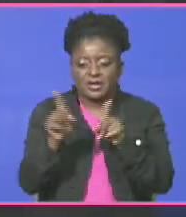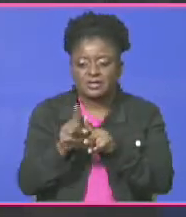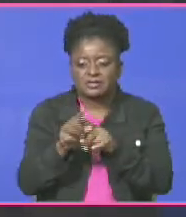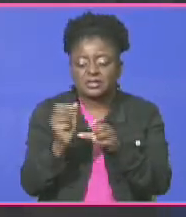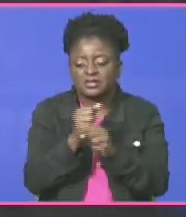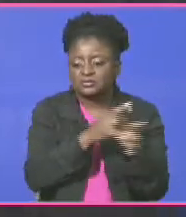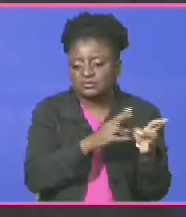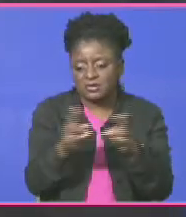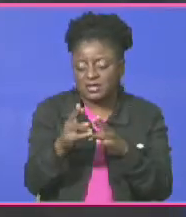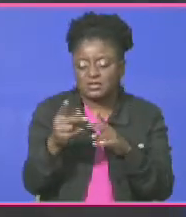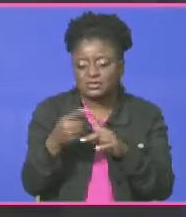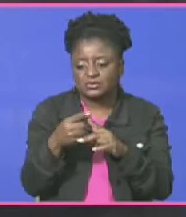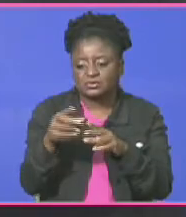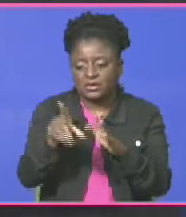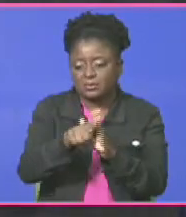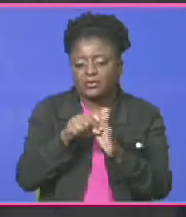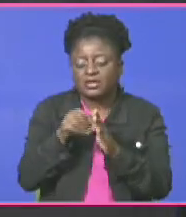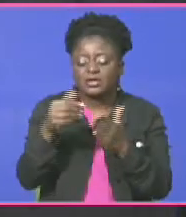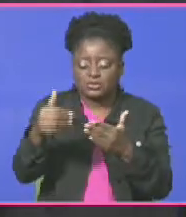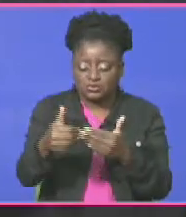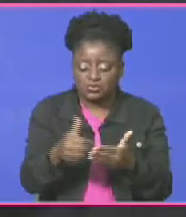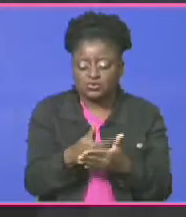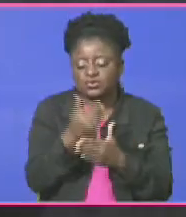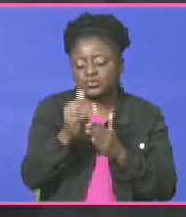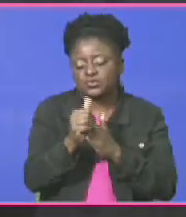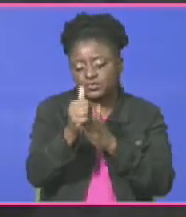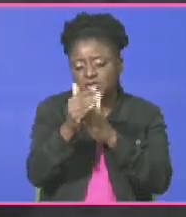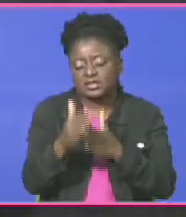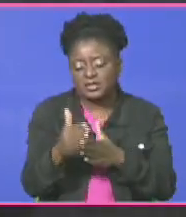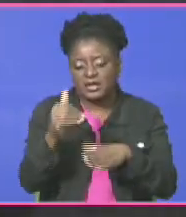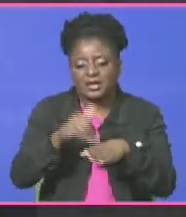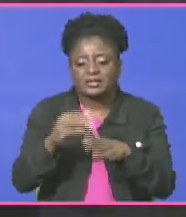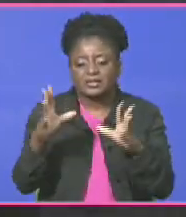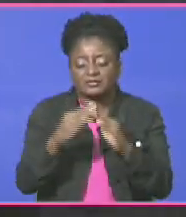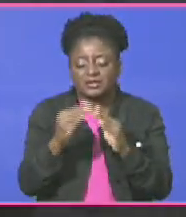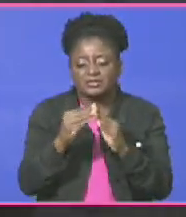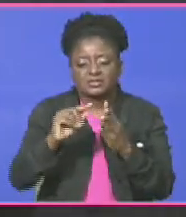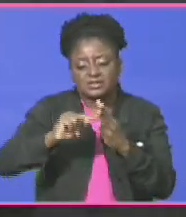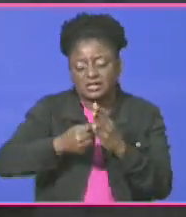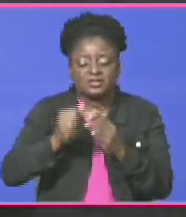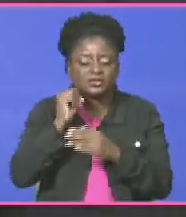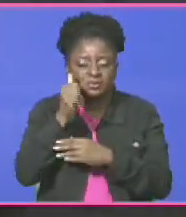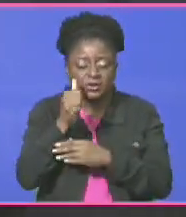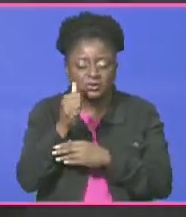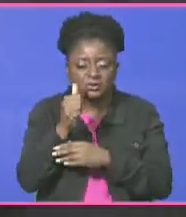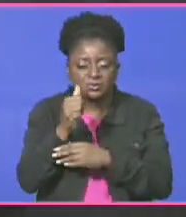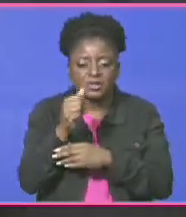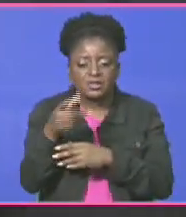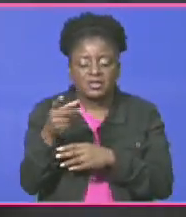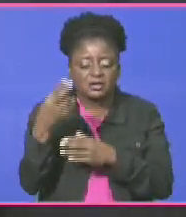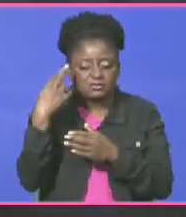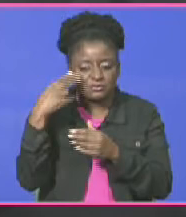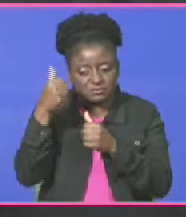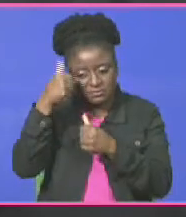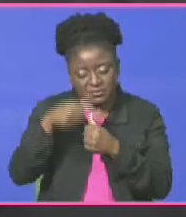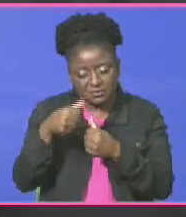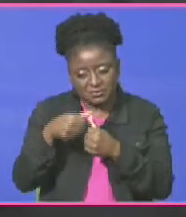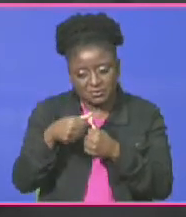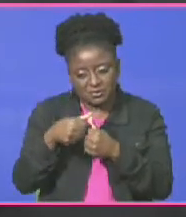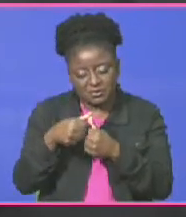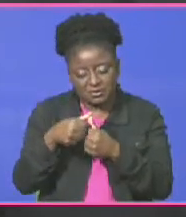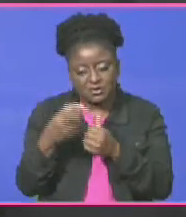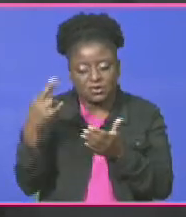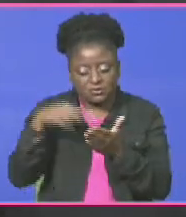its convention, which starts tomorrow. While the party's interim leader reflected on the recent election loss and explains what the PLP